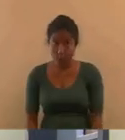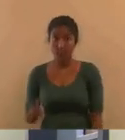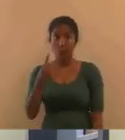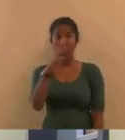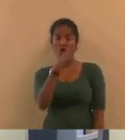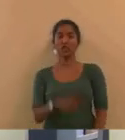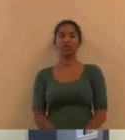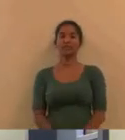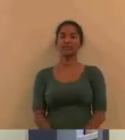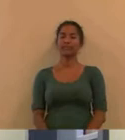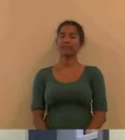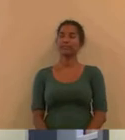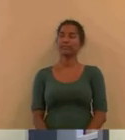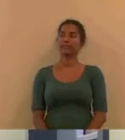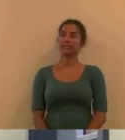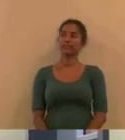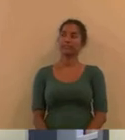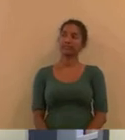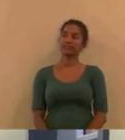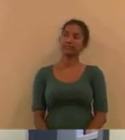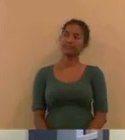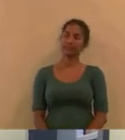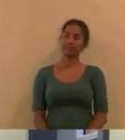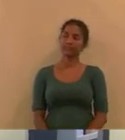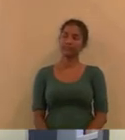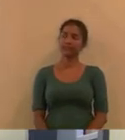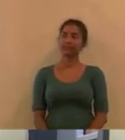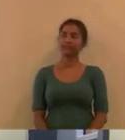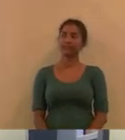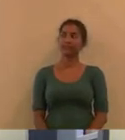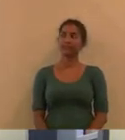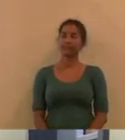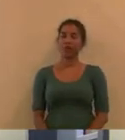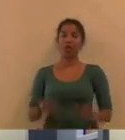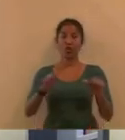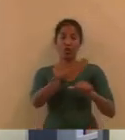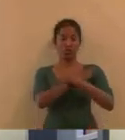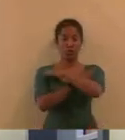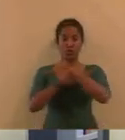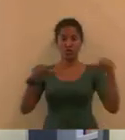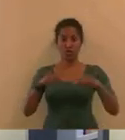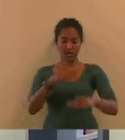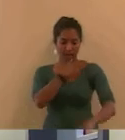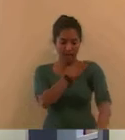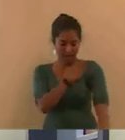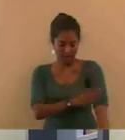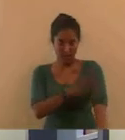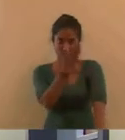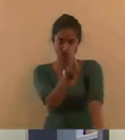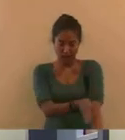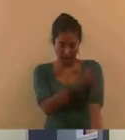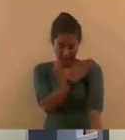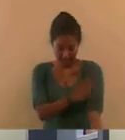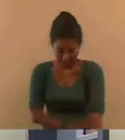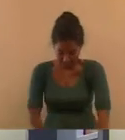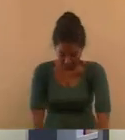hands firmly on the floor. Your shoulders should be at 90 degrees here. And what I'd like you